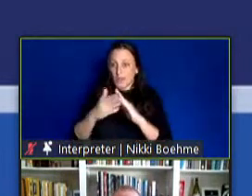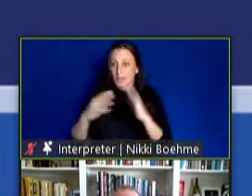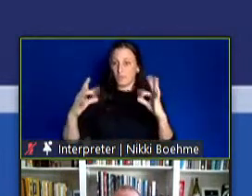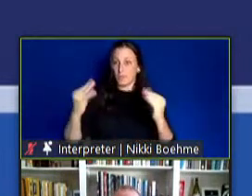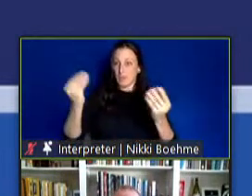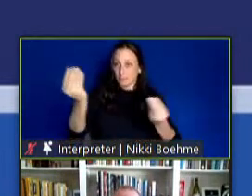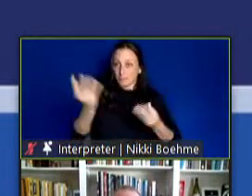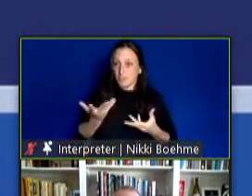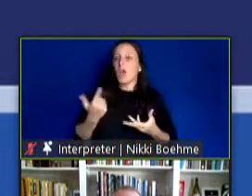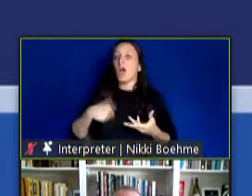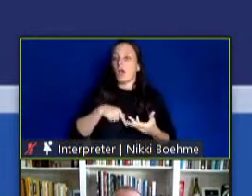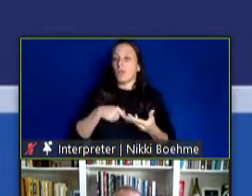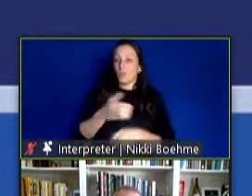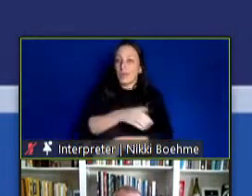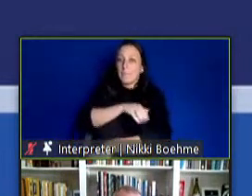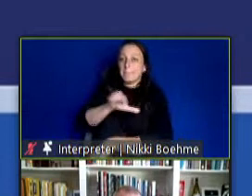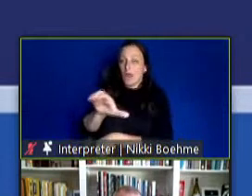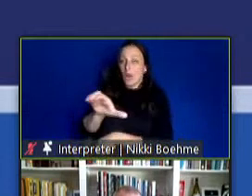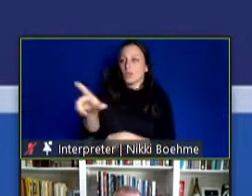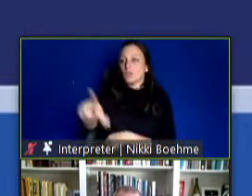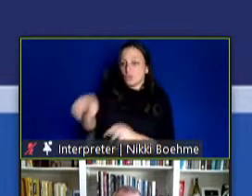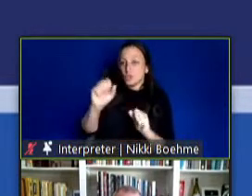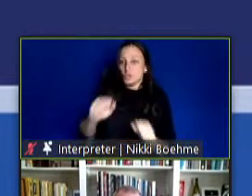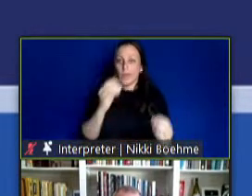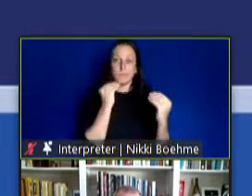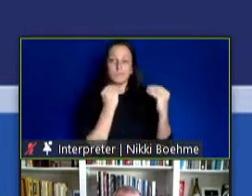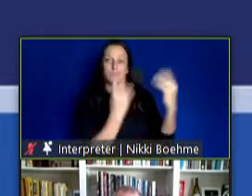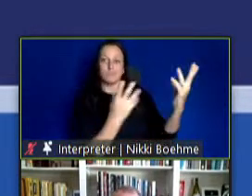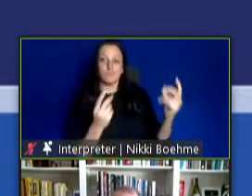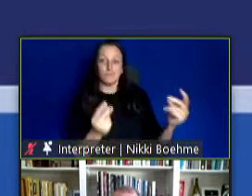to notify folks about their exposure